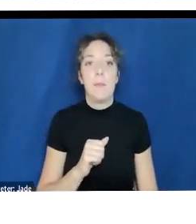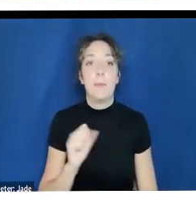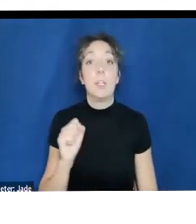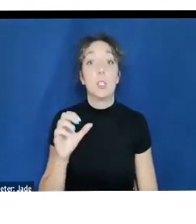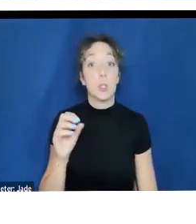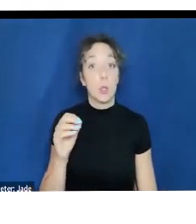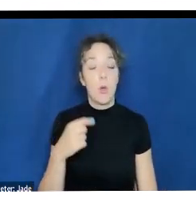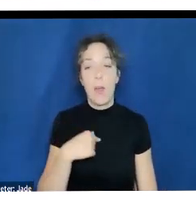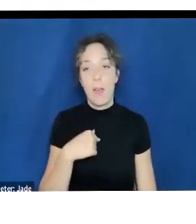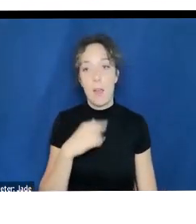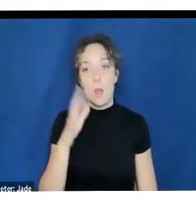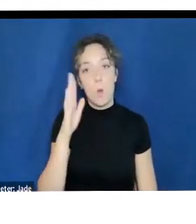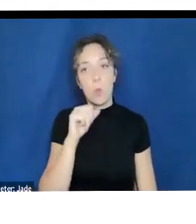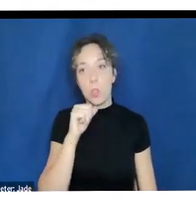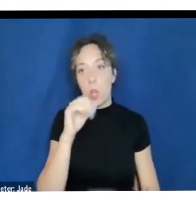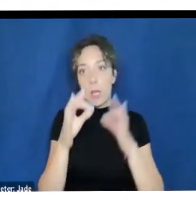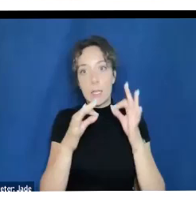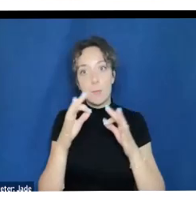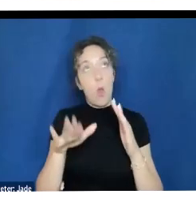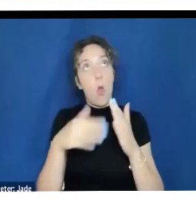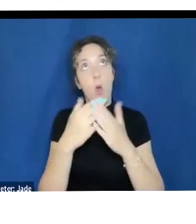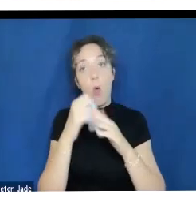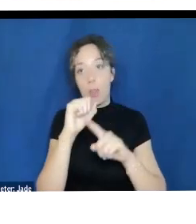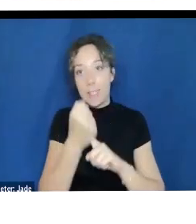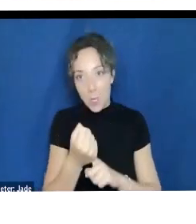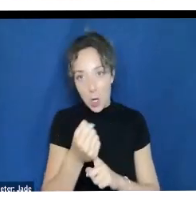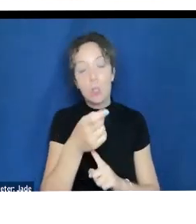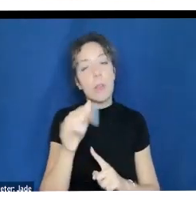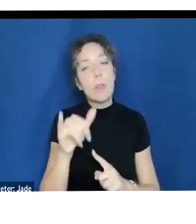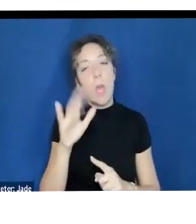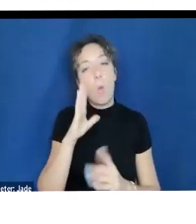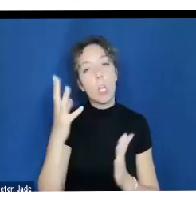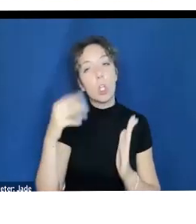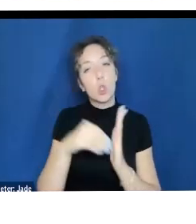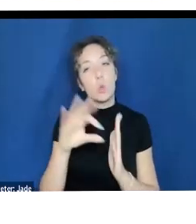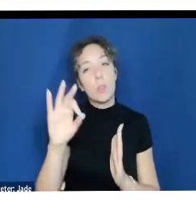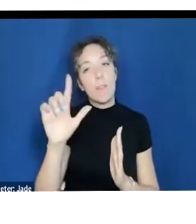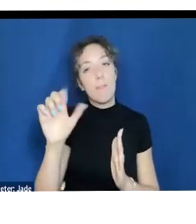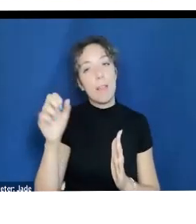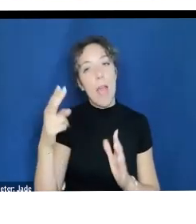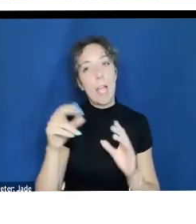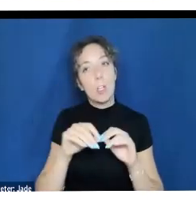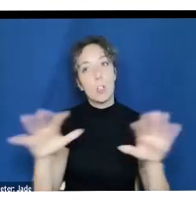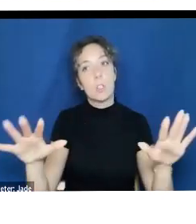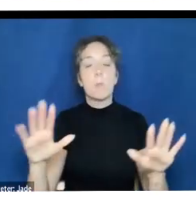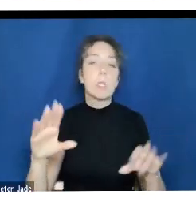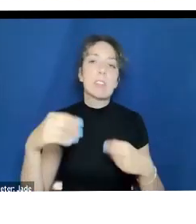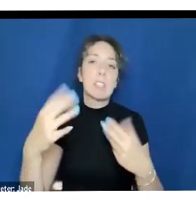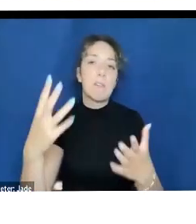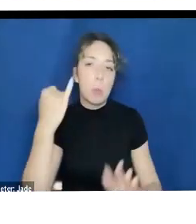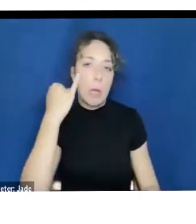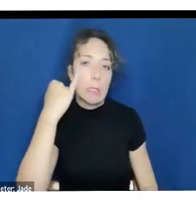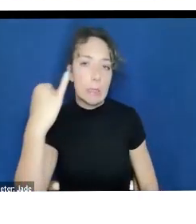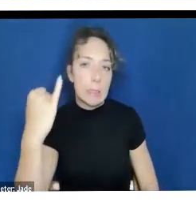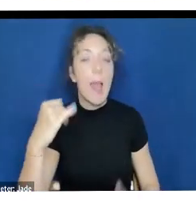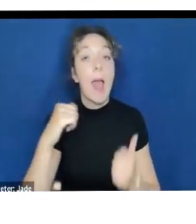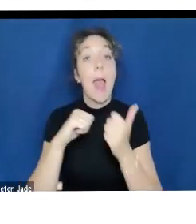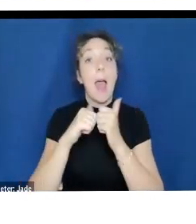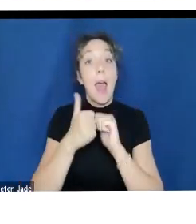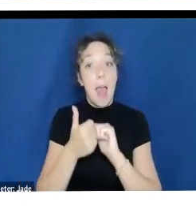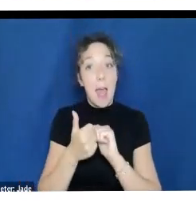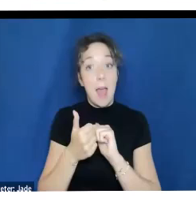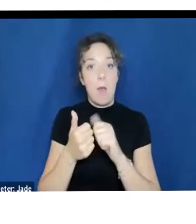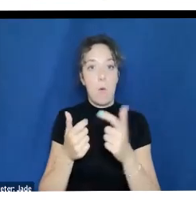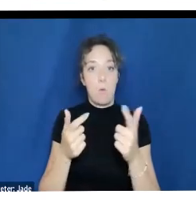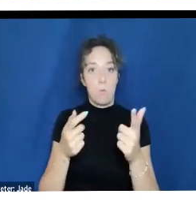I'm not going to go through all the scenarios. These are going to be in the flash, but just to give you an idea of how this